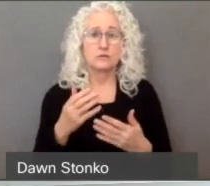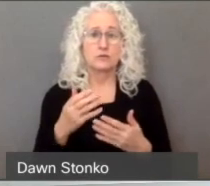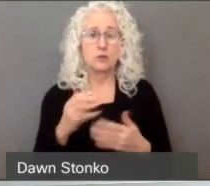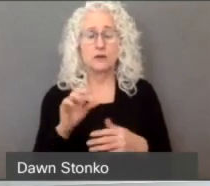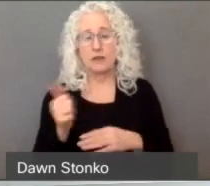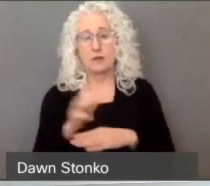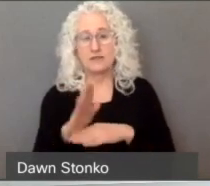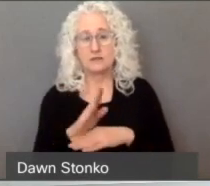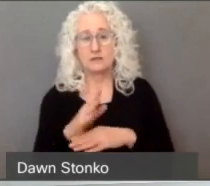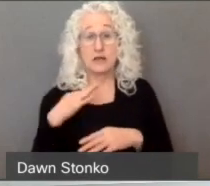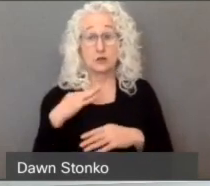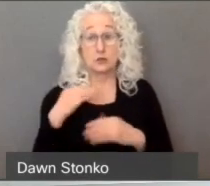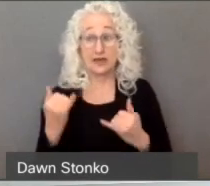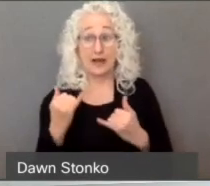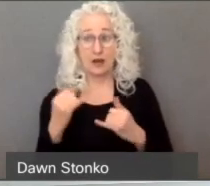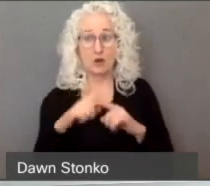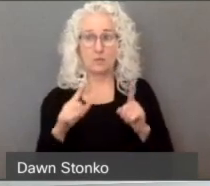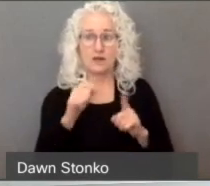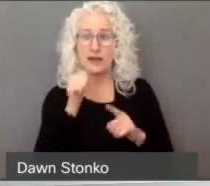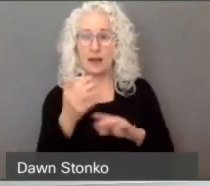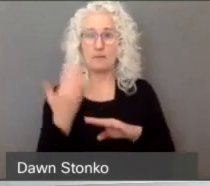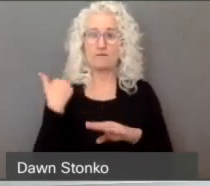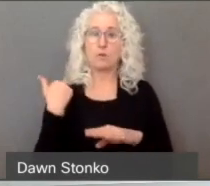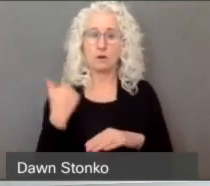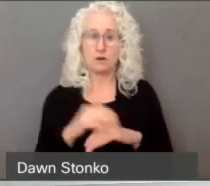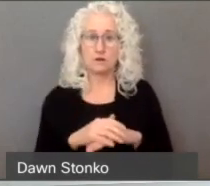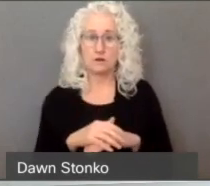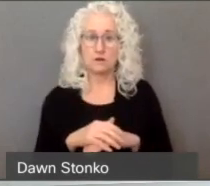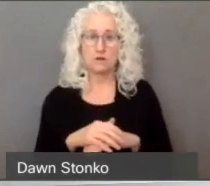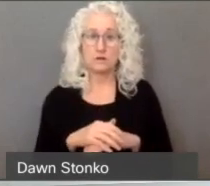time. So that can go to anybody that.